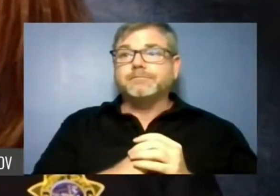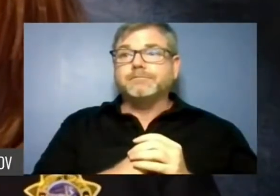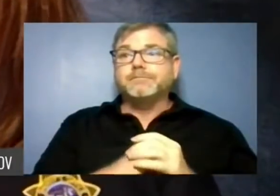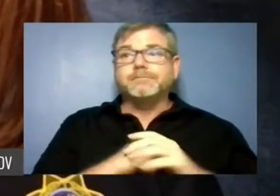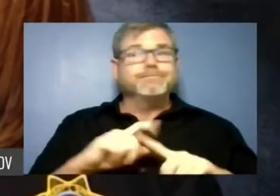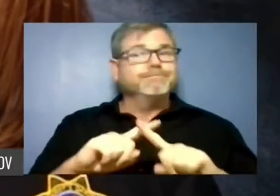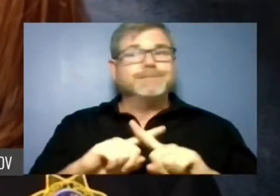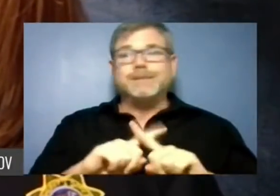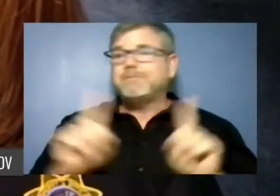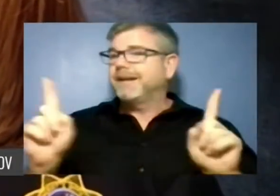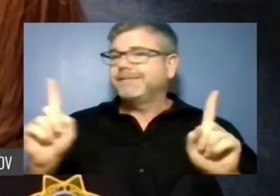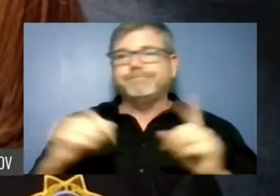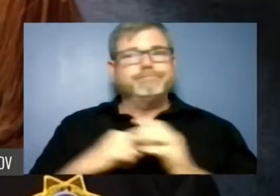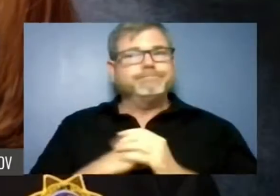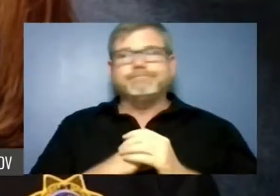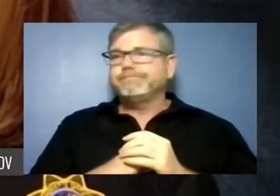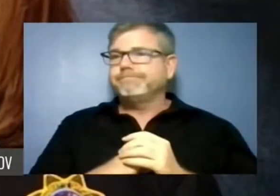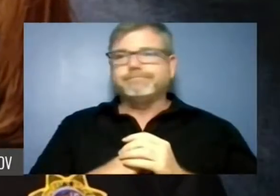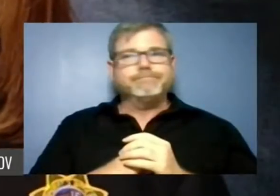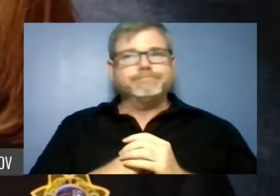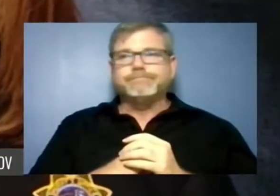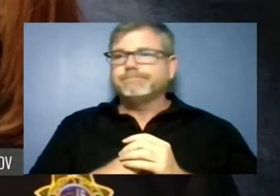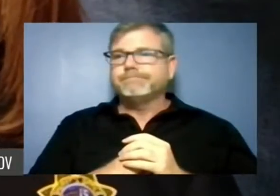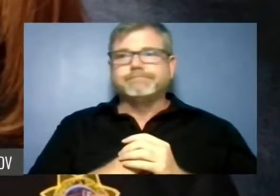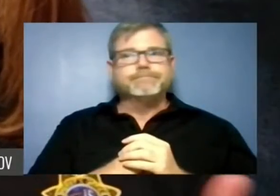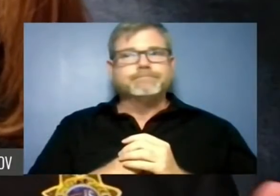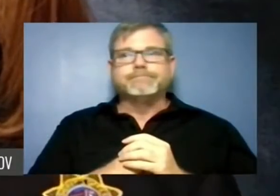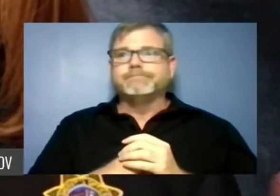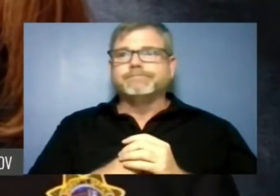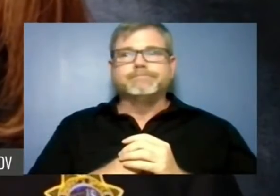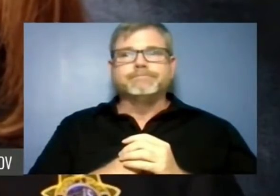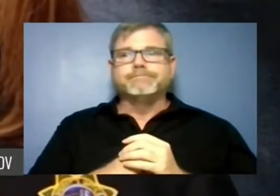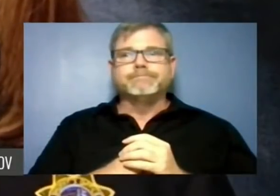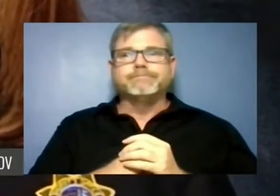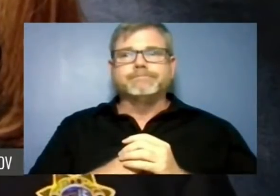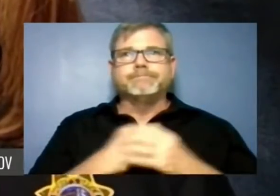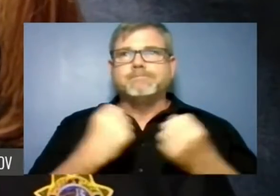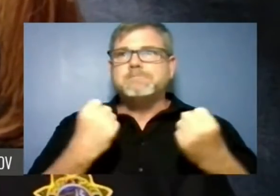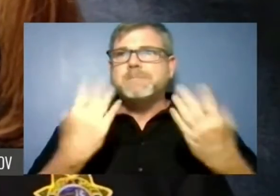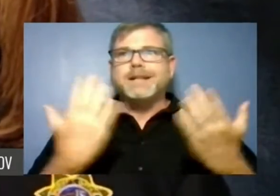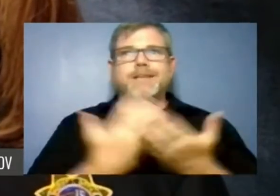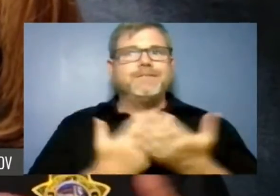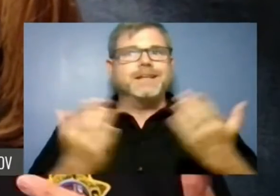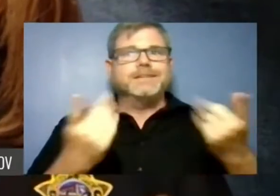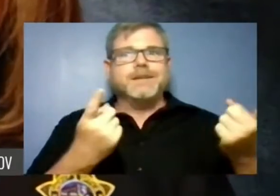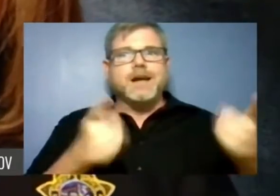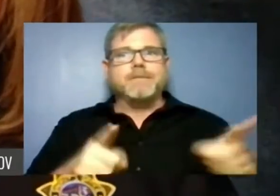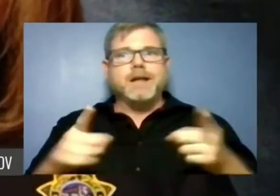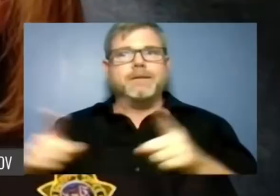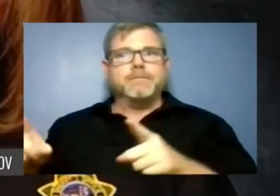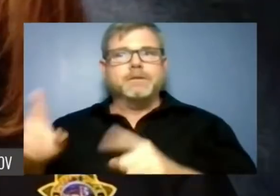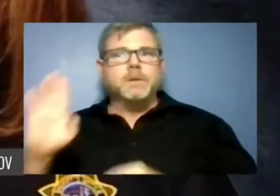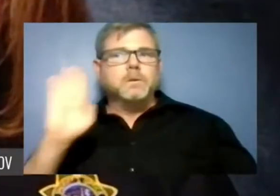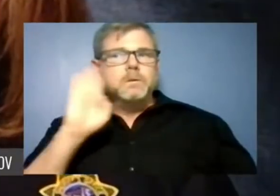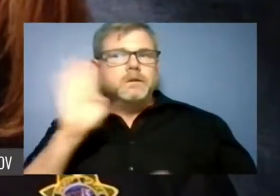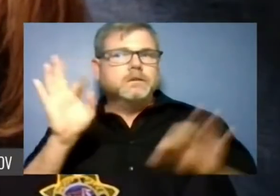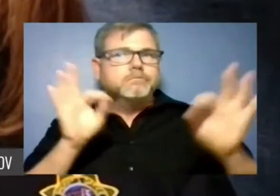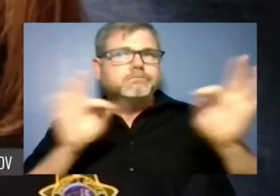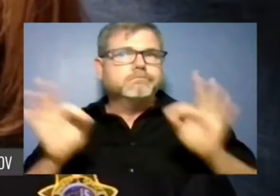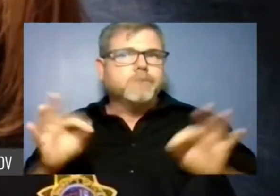several things that we consider when we think about reducing those orders, and one of them is